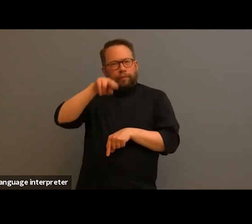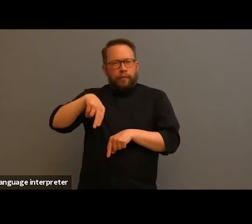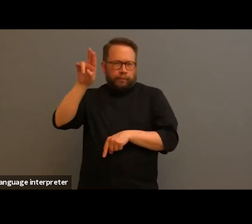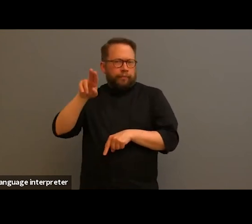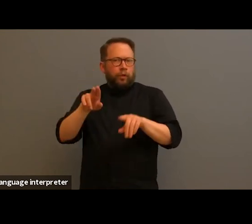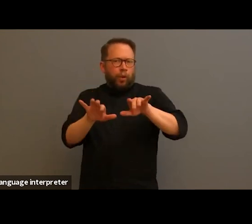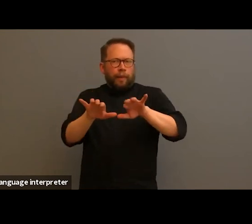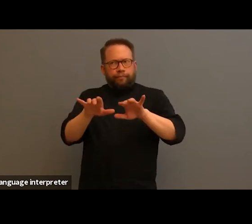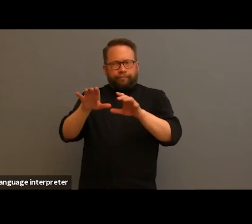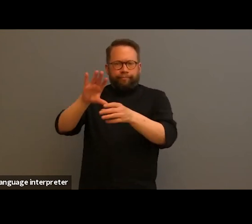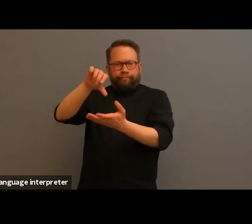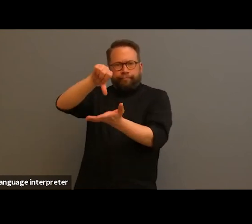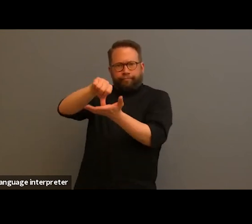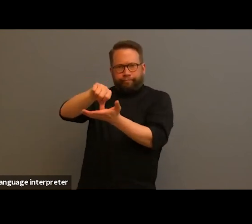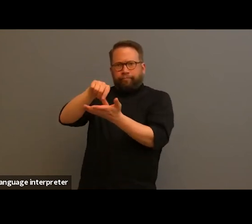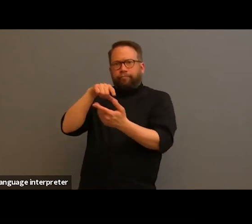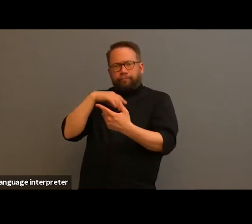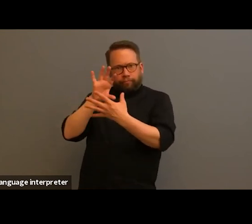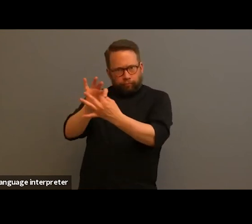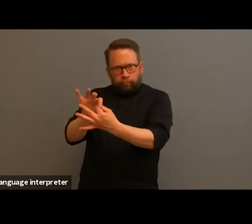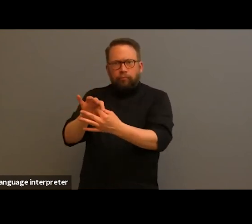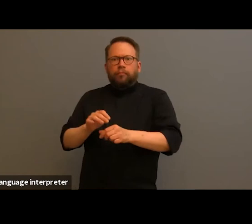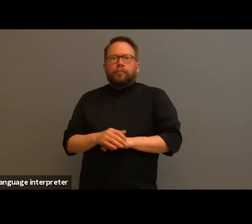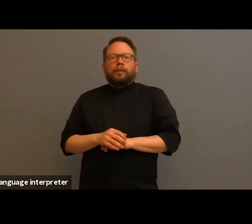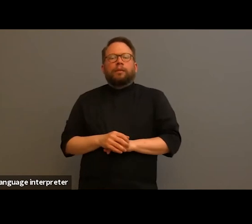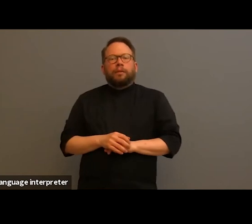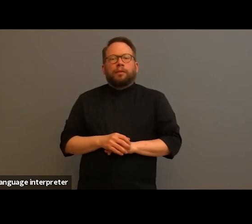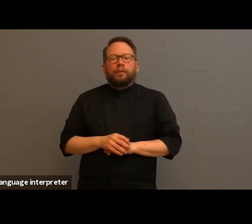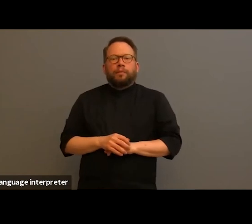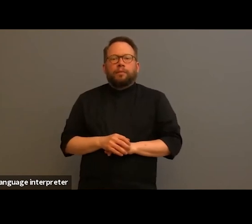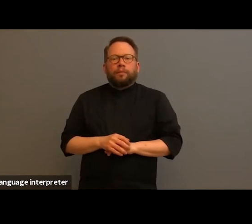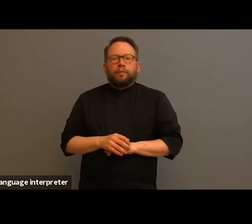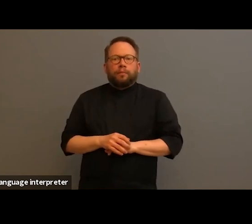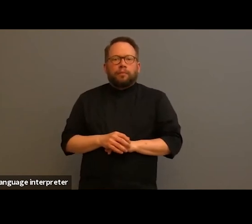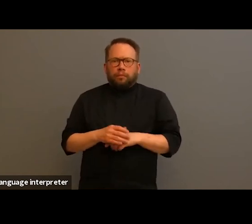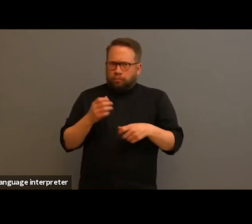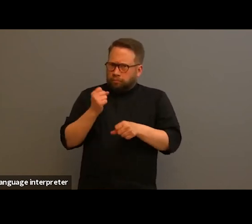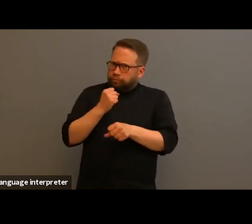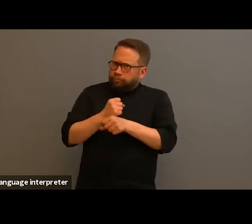with expertise in a wide range of fields and